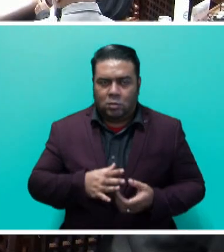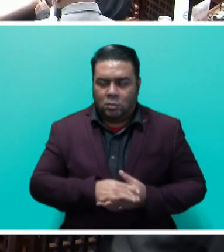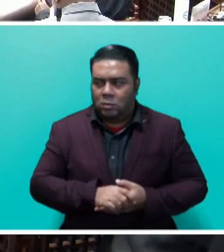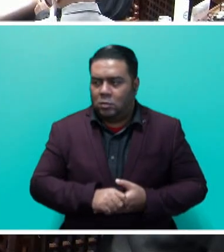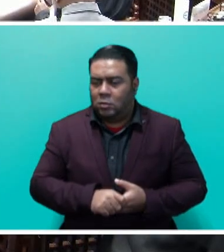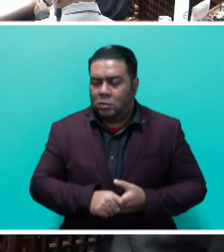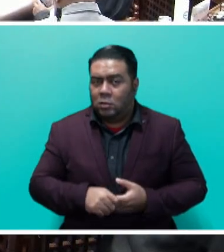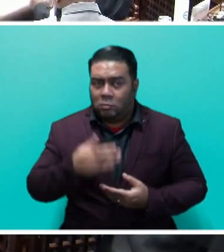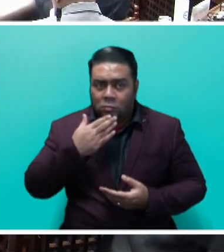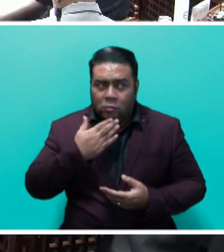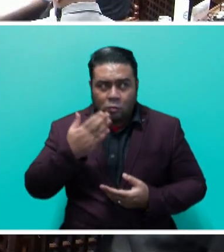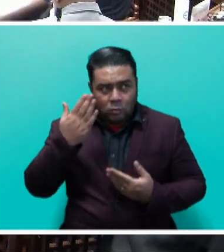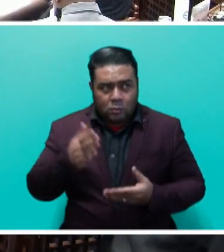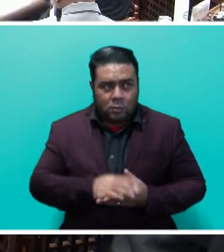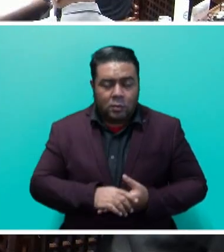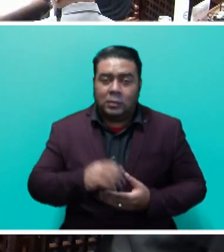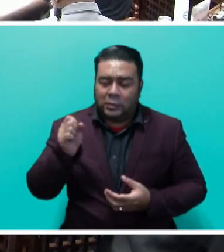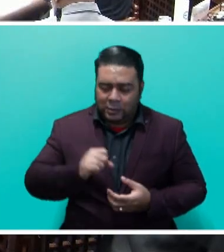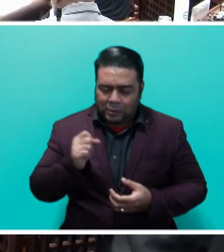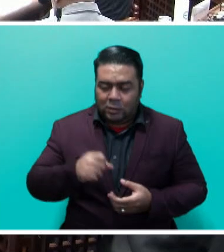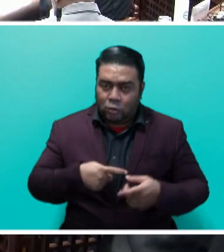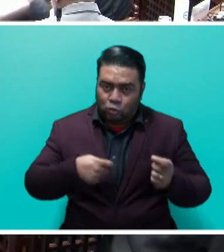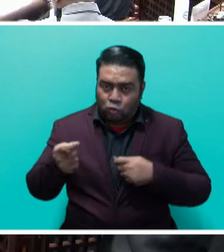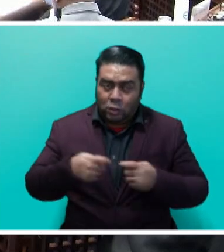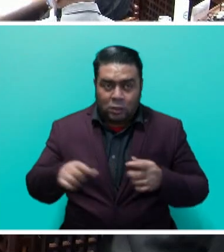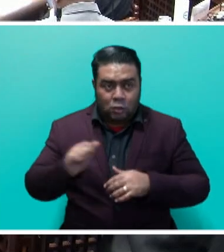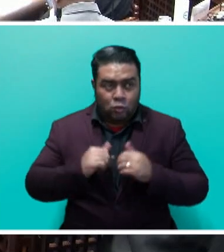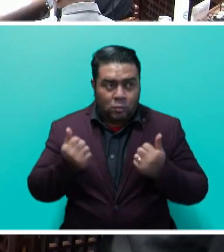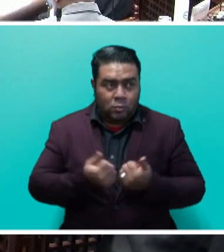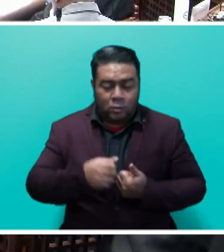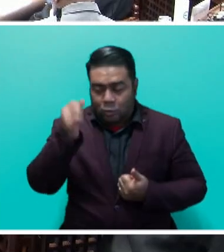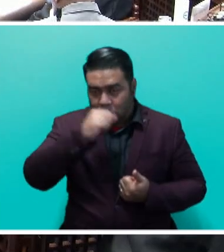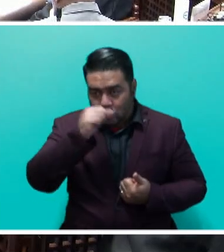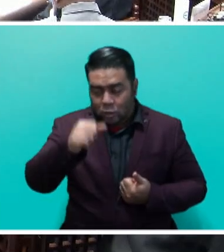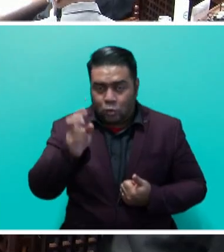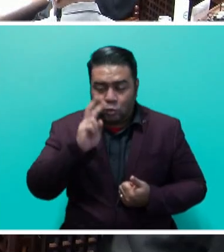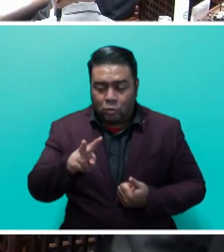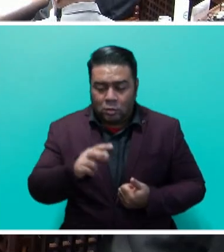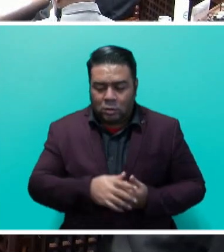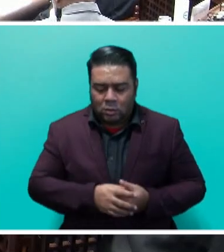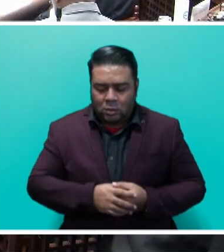Thank you, Honourable Chair. I didn't mention it in terms of the trade agreements, but we are seriously looking at